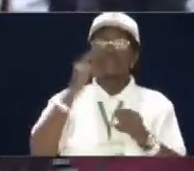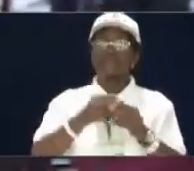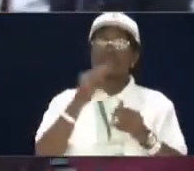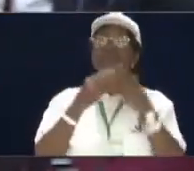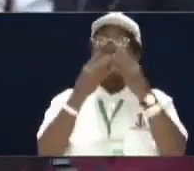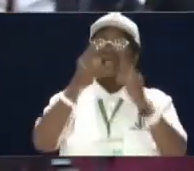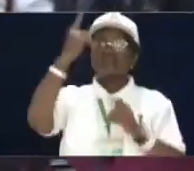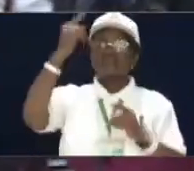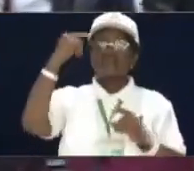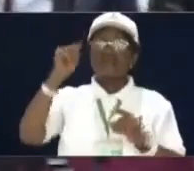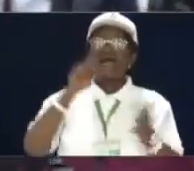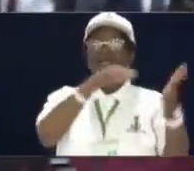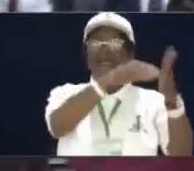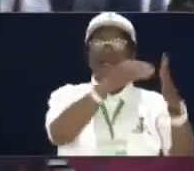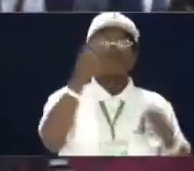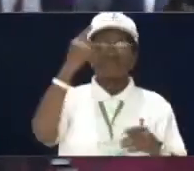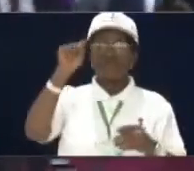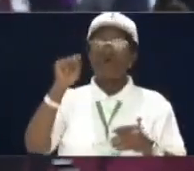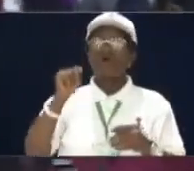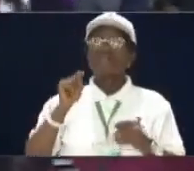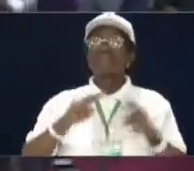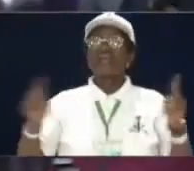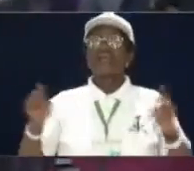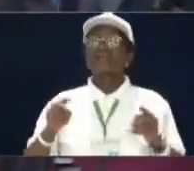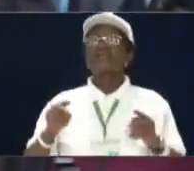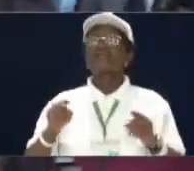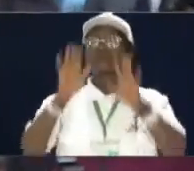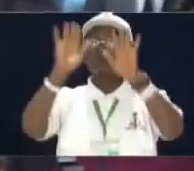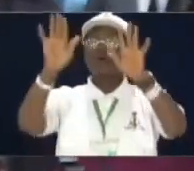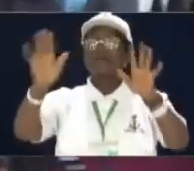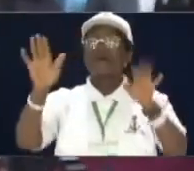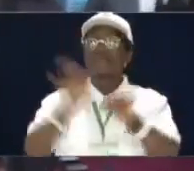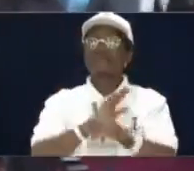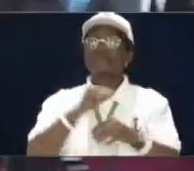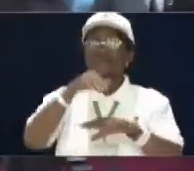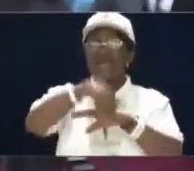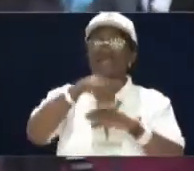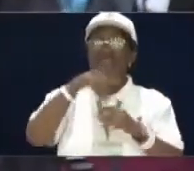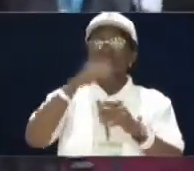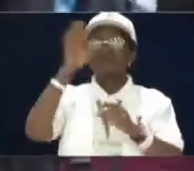Thank you again for a very wonderful night in your presence.